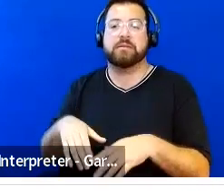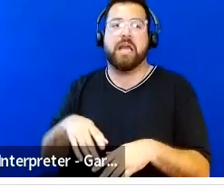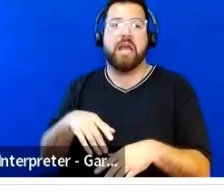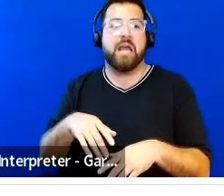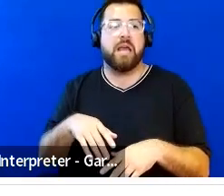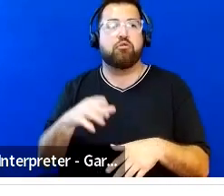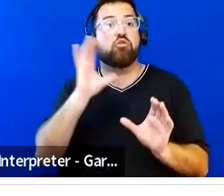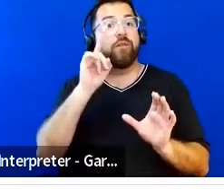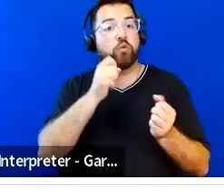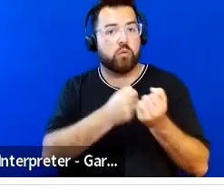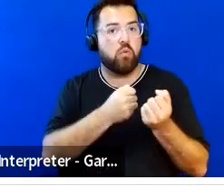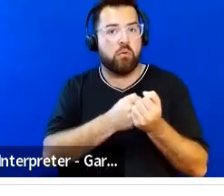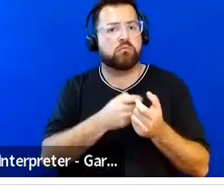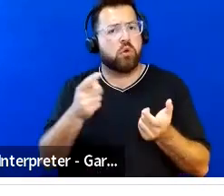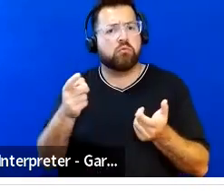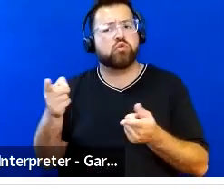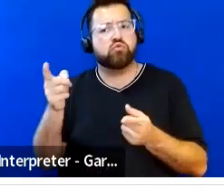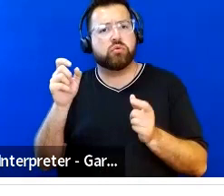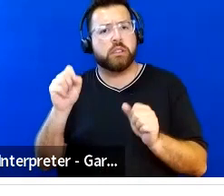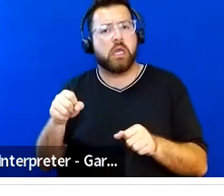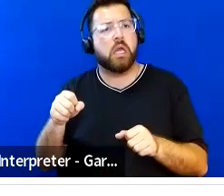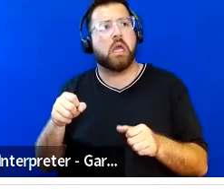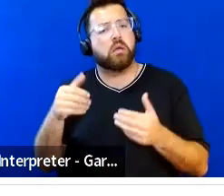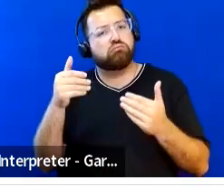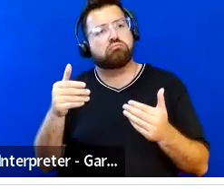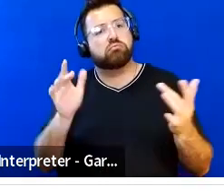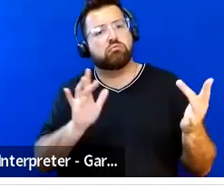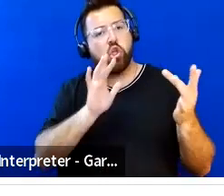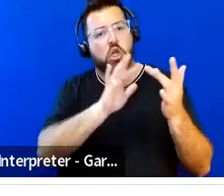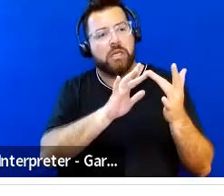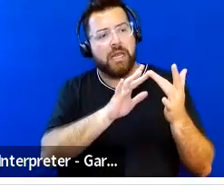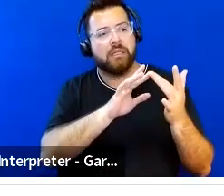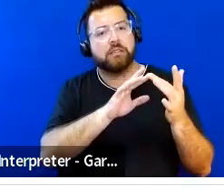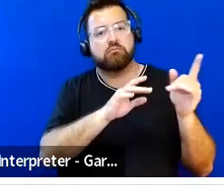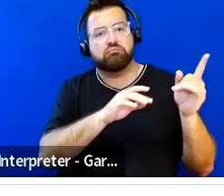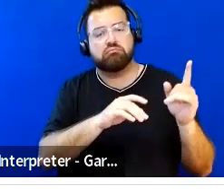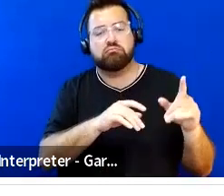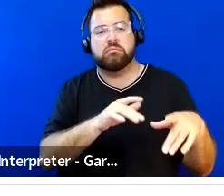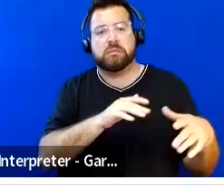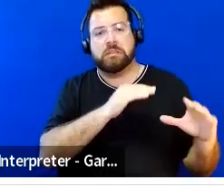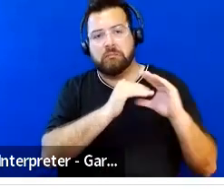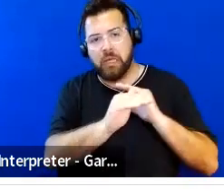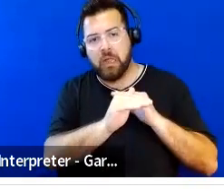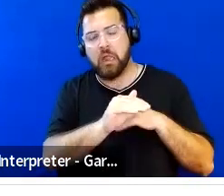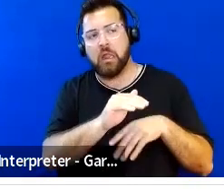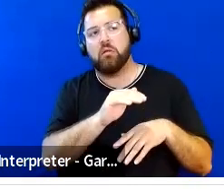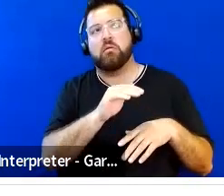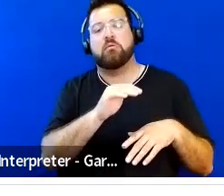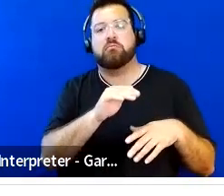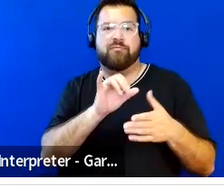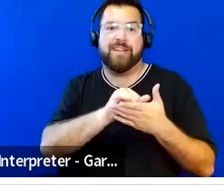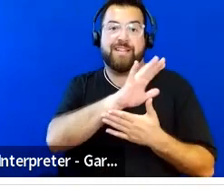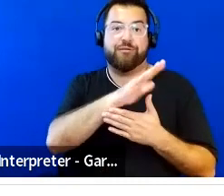support. So you can definitely, you know, reach out to them, email them, and that's, you know, that's their